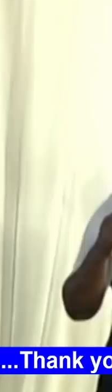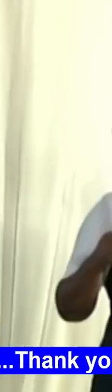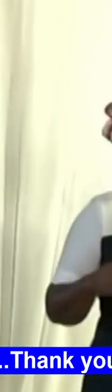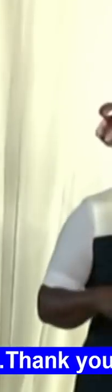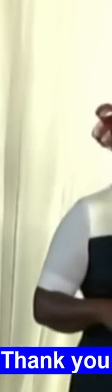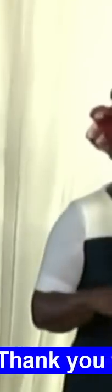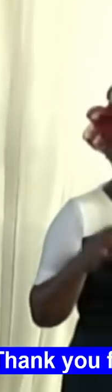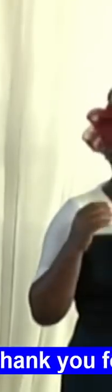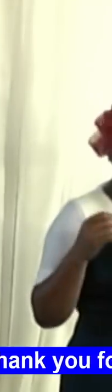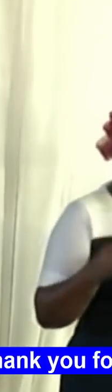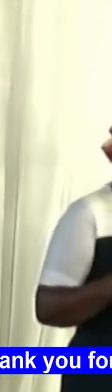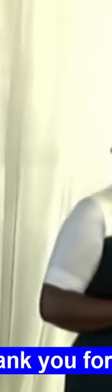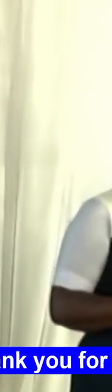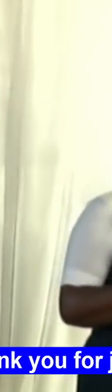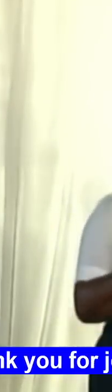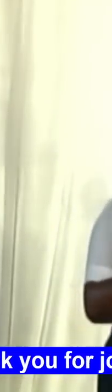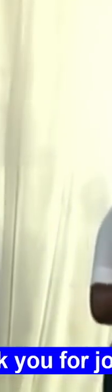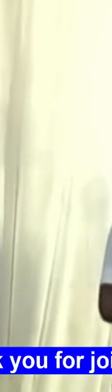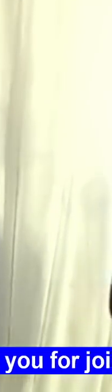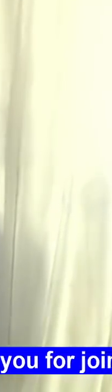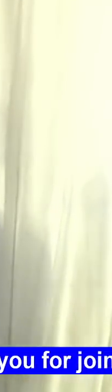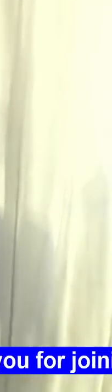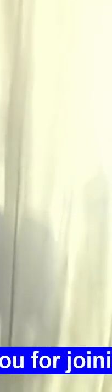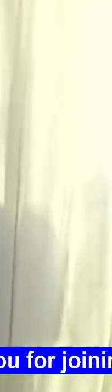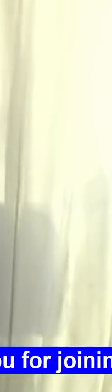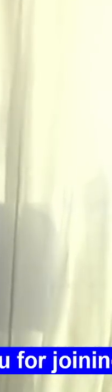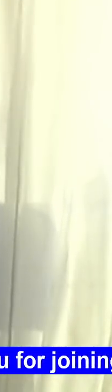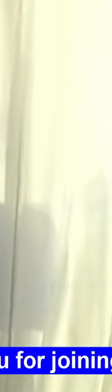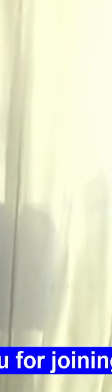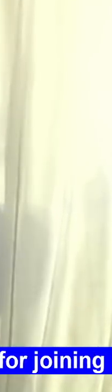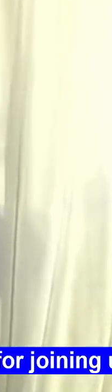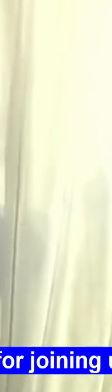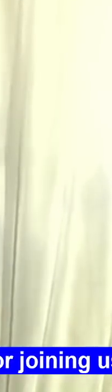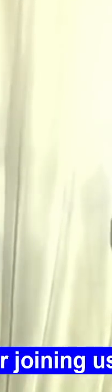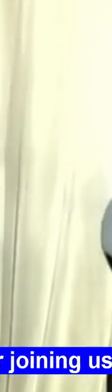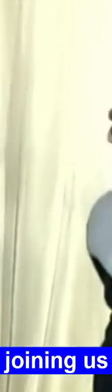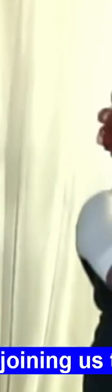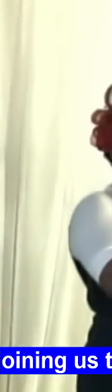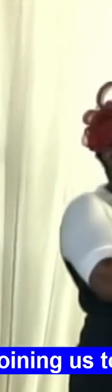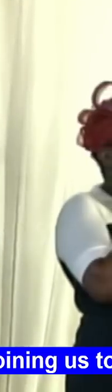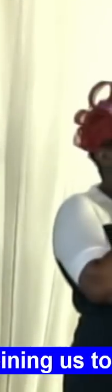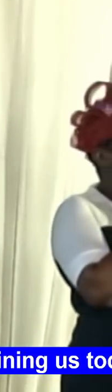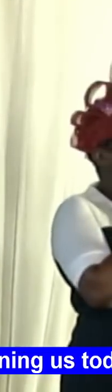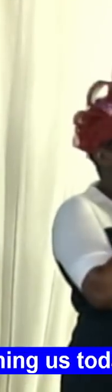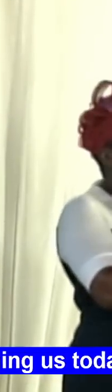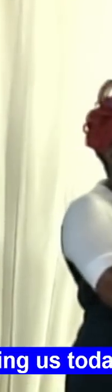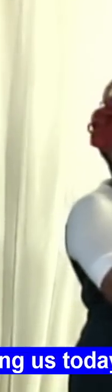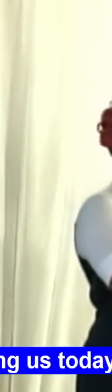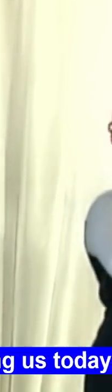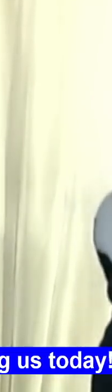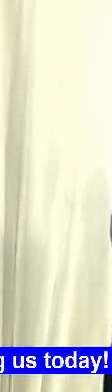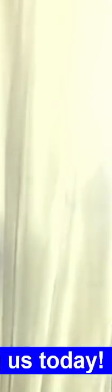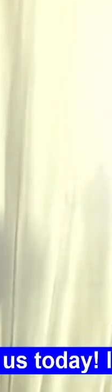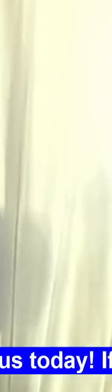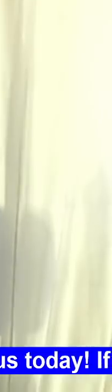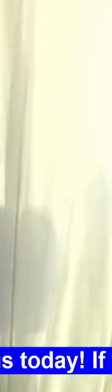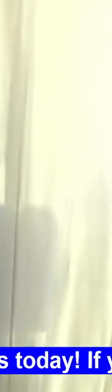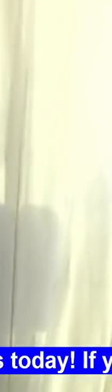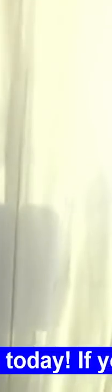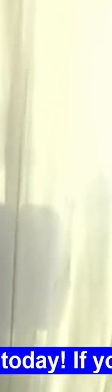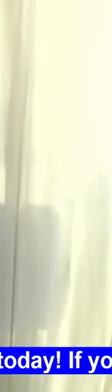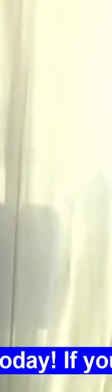who are going. And Lord God, we pray that you will tabernacle, Lord Jesus God, and remain with your